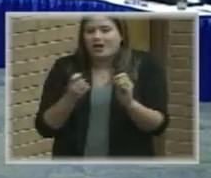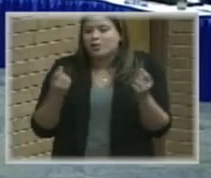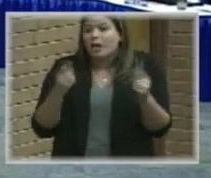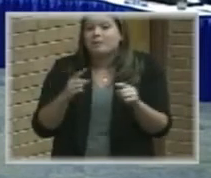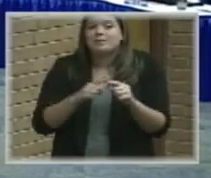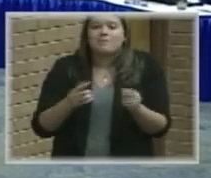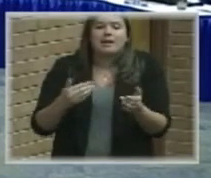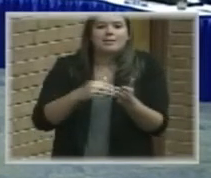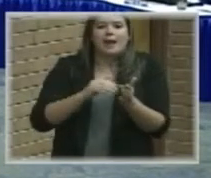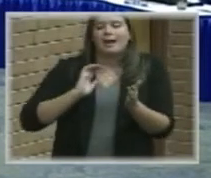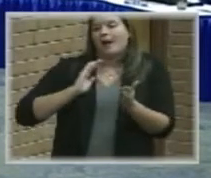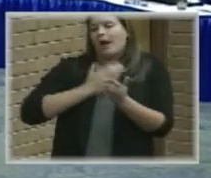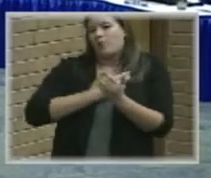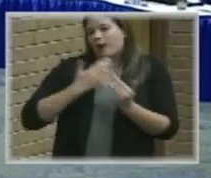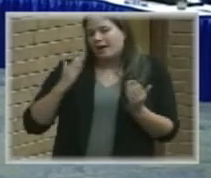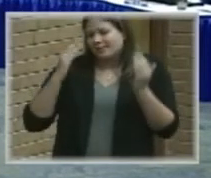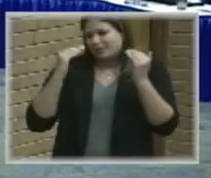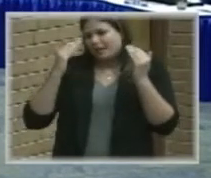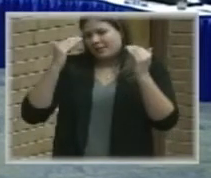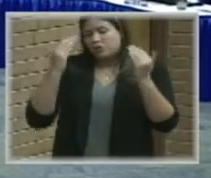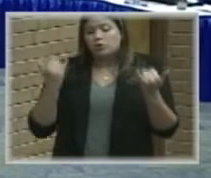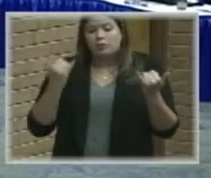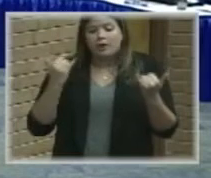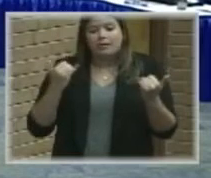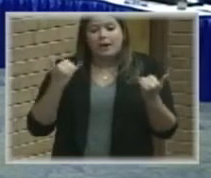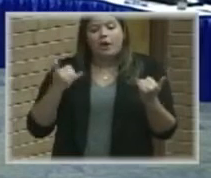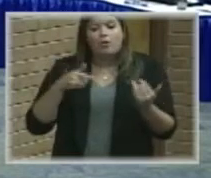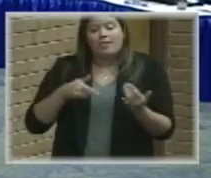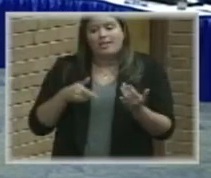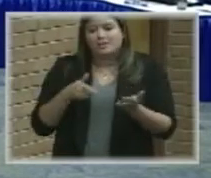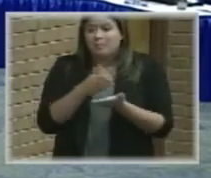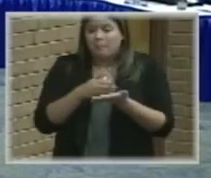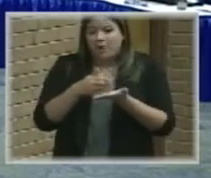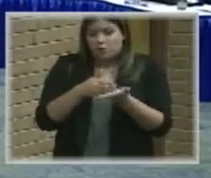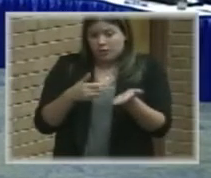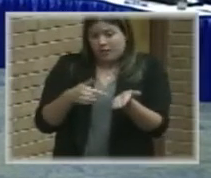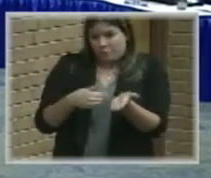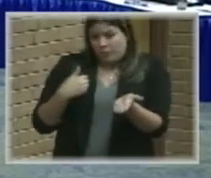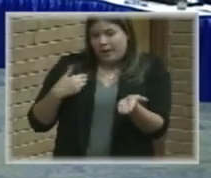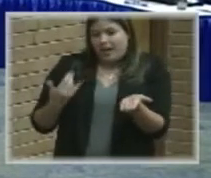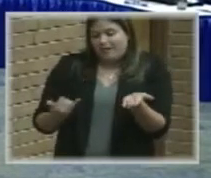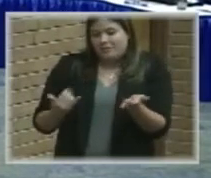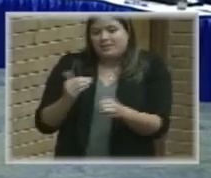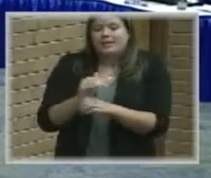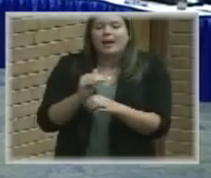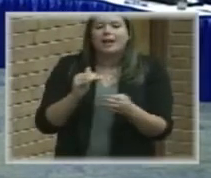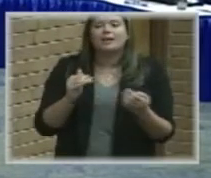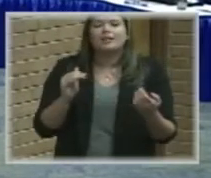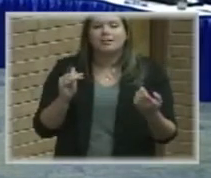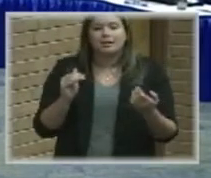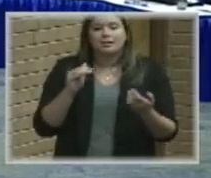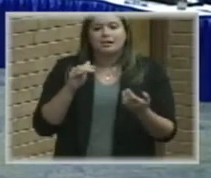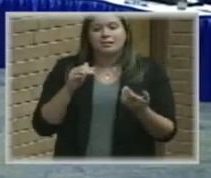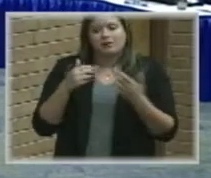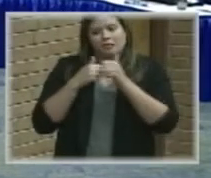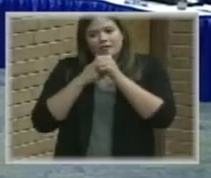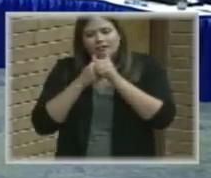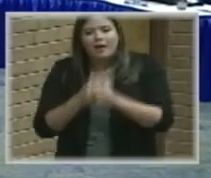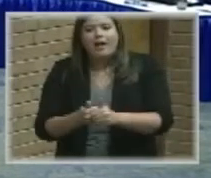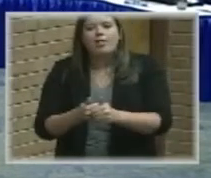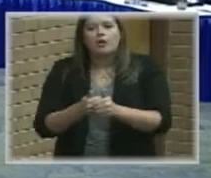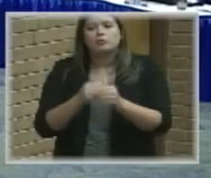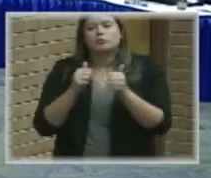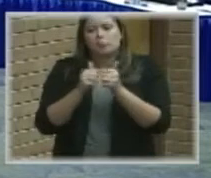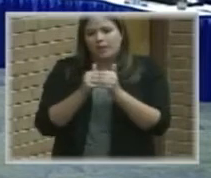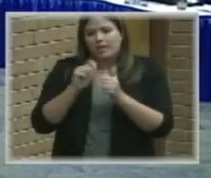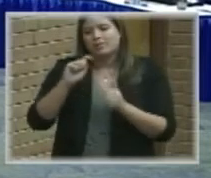our expectation right now. The tentative budget before you does in fact comply with it is under the tax